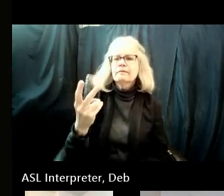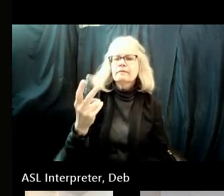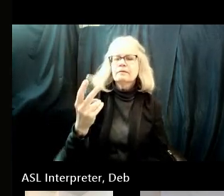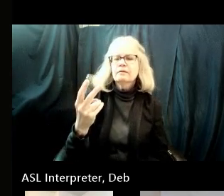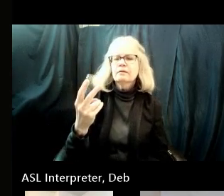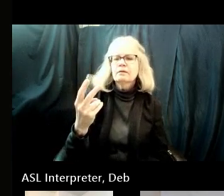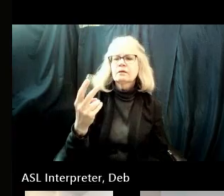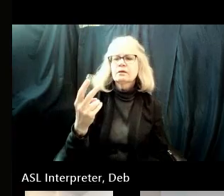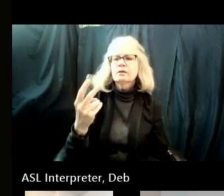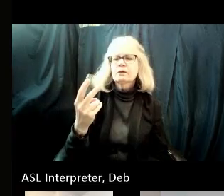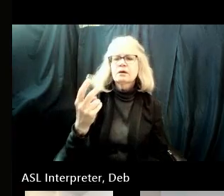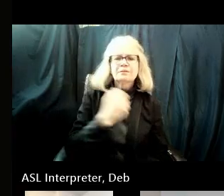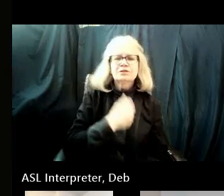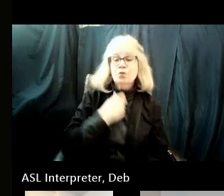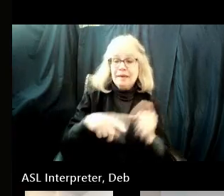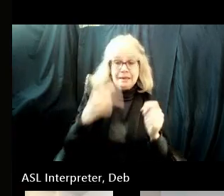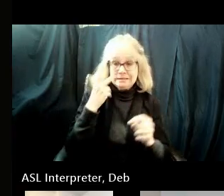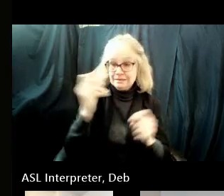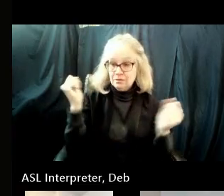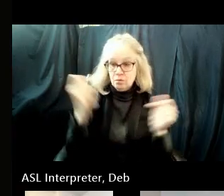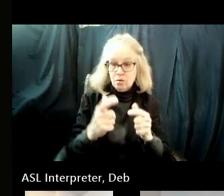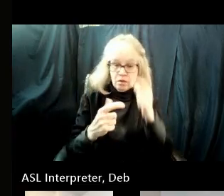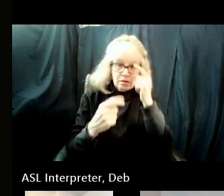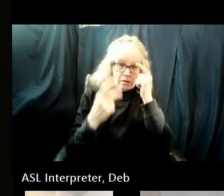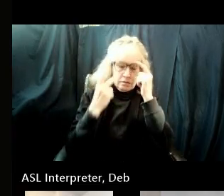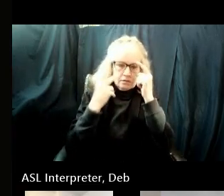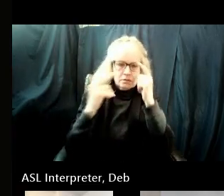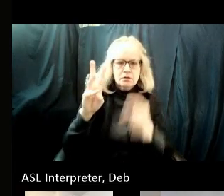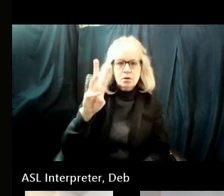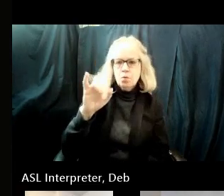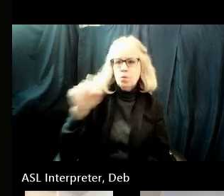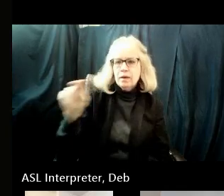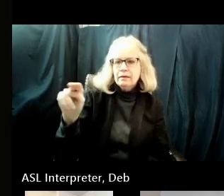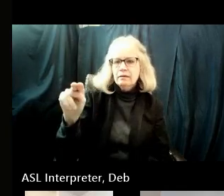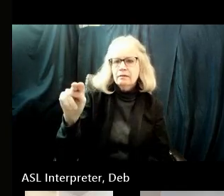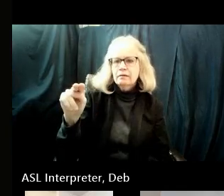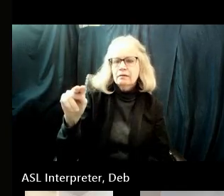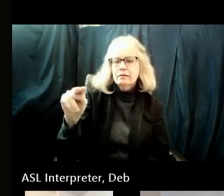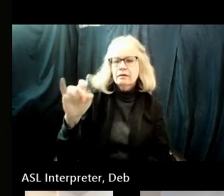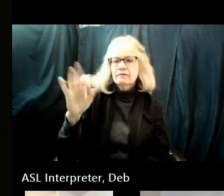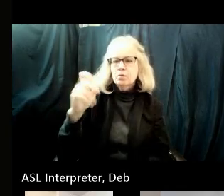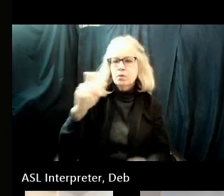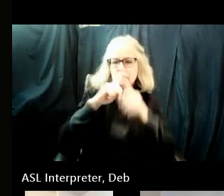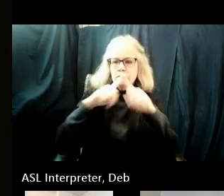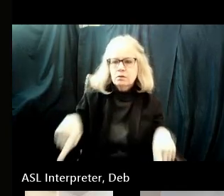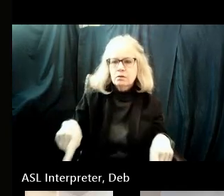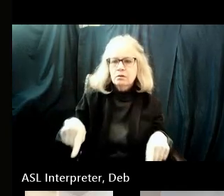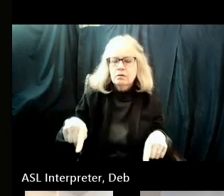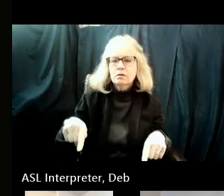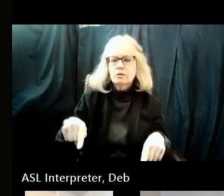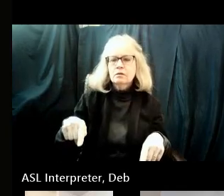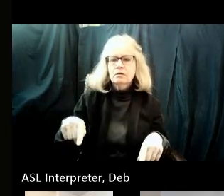one, and I'm sorry, I can't see everyone. I saw Win, if you want to come off of mute.